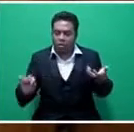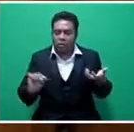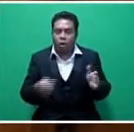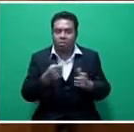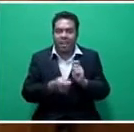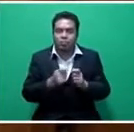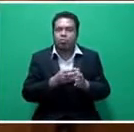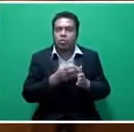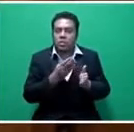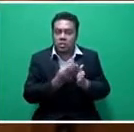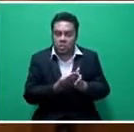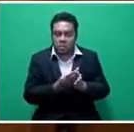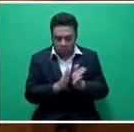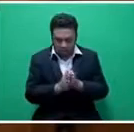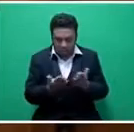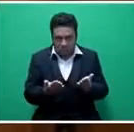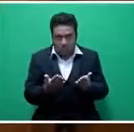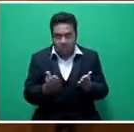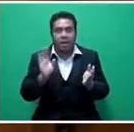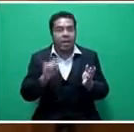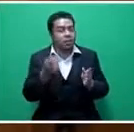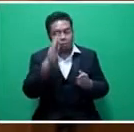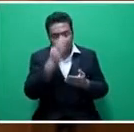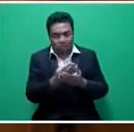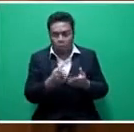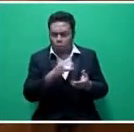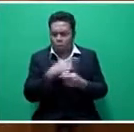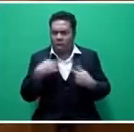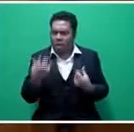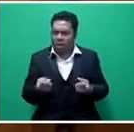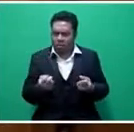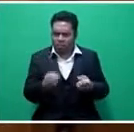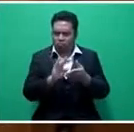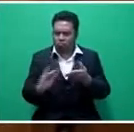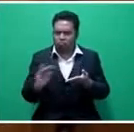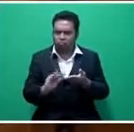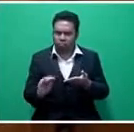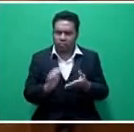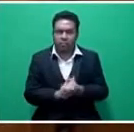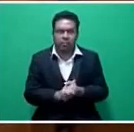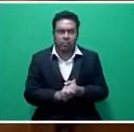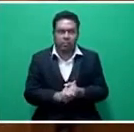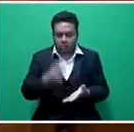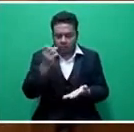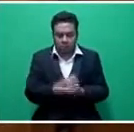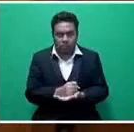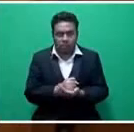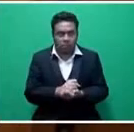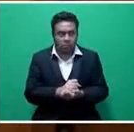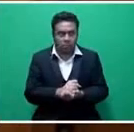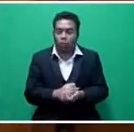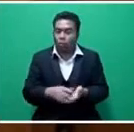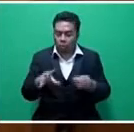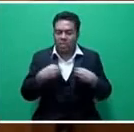since the ministry has started to provide textbooks to the students, we have spent a substantial amount in ensuring that children receive textbooks on